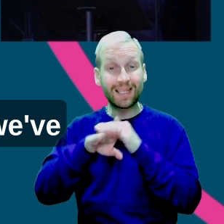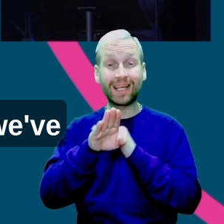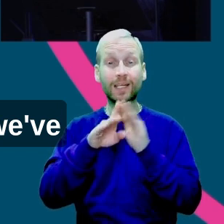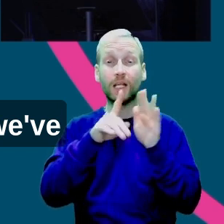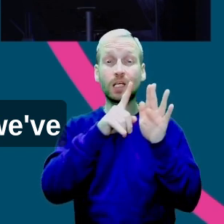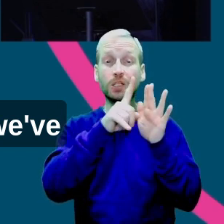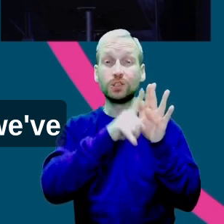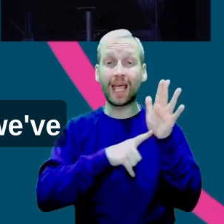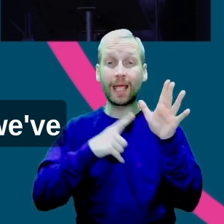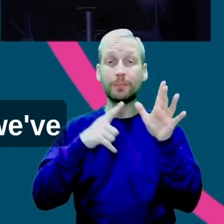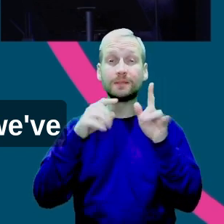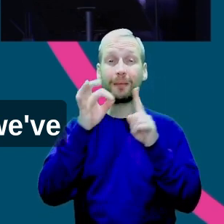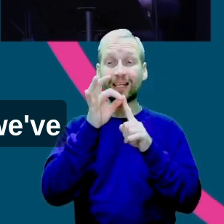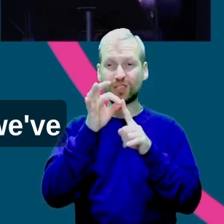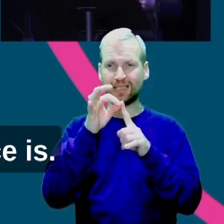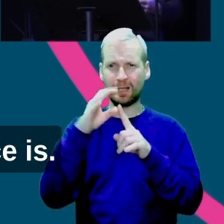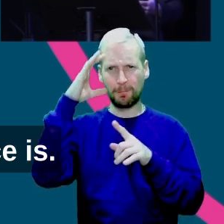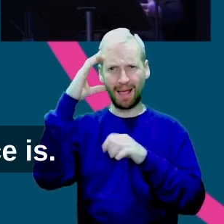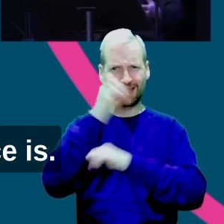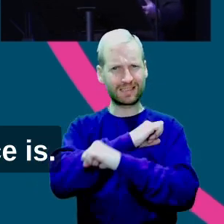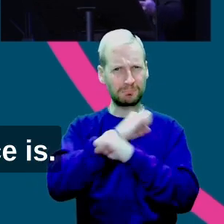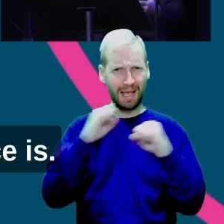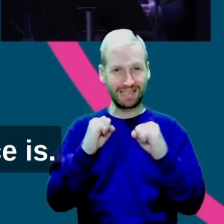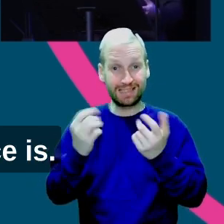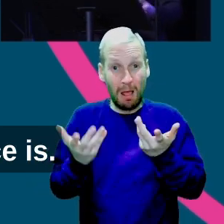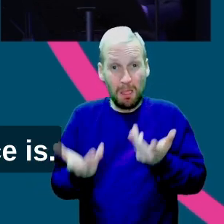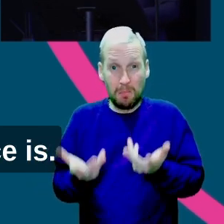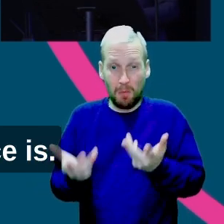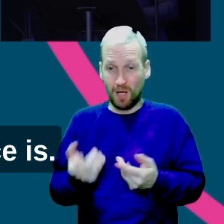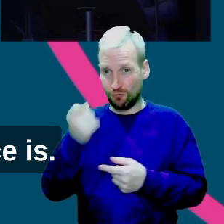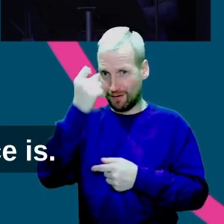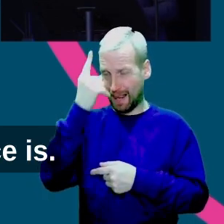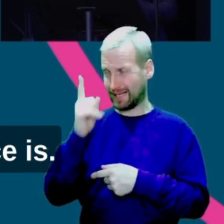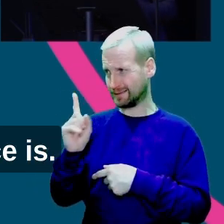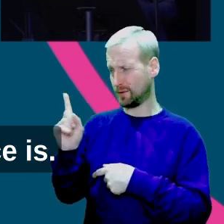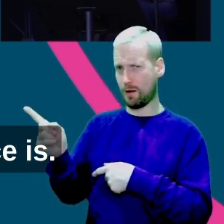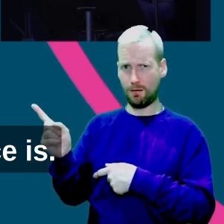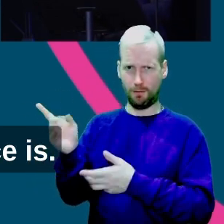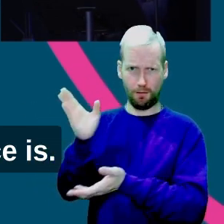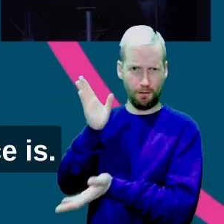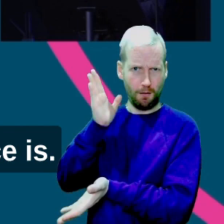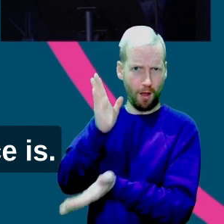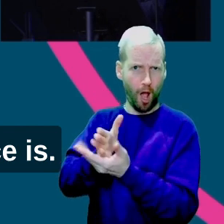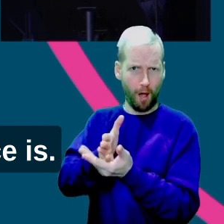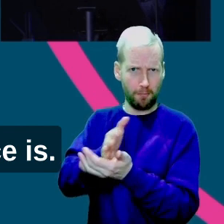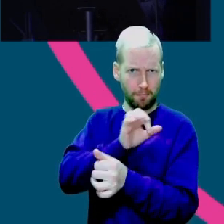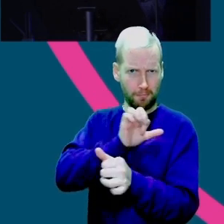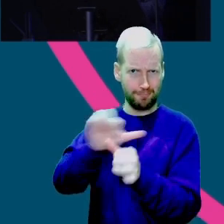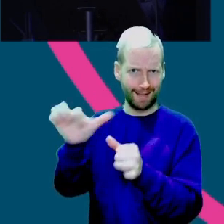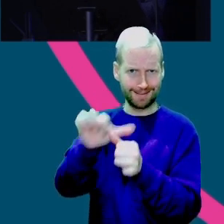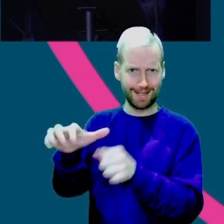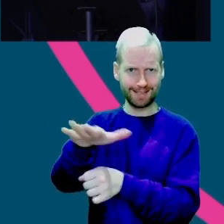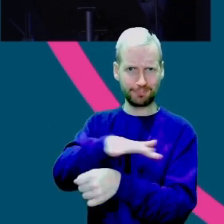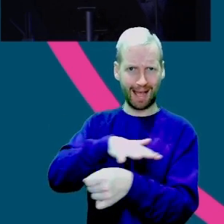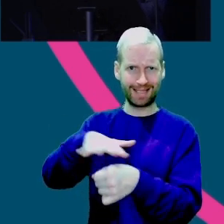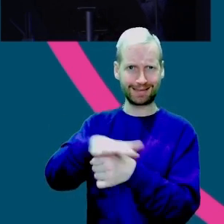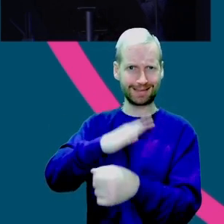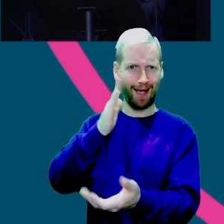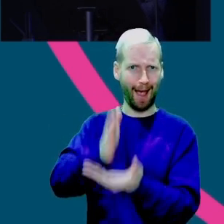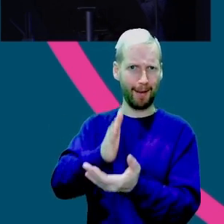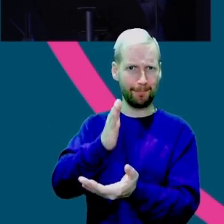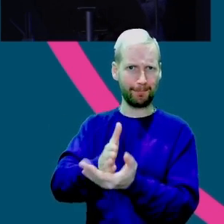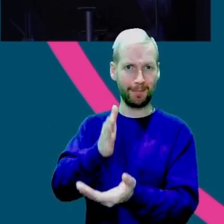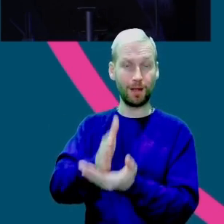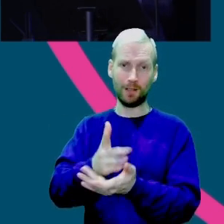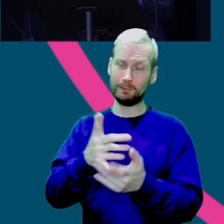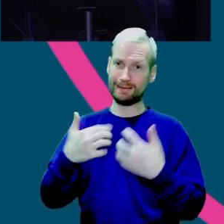seen the current bed space that we've got and can appreciate just how much better this new space is. We're